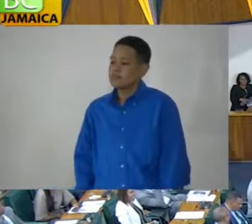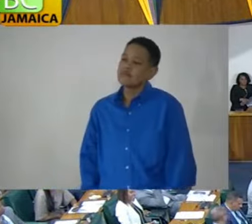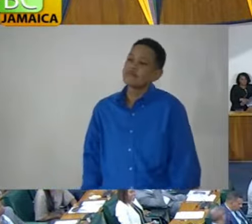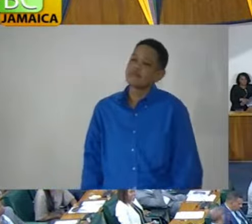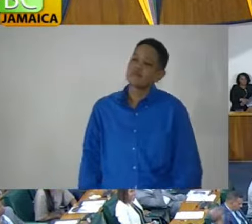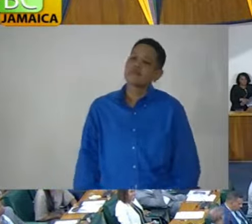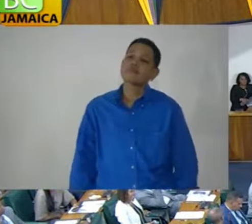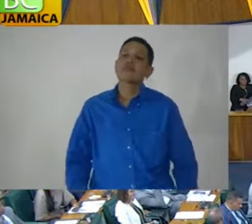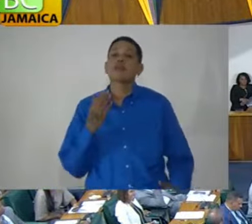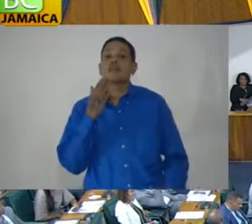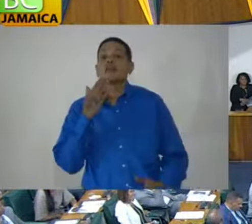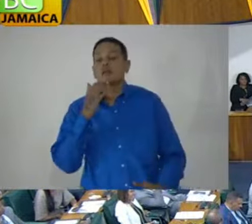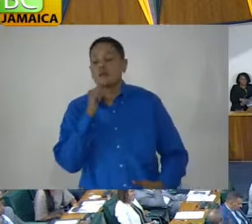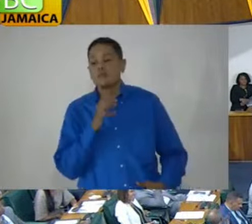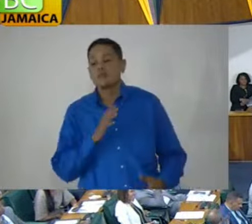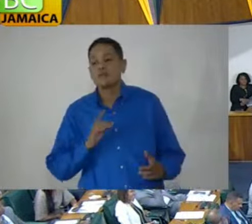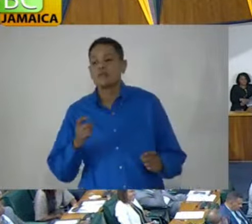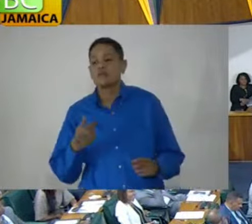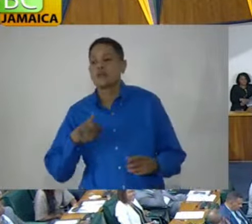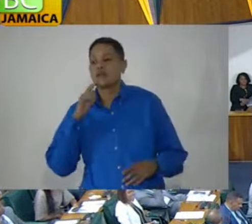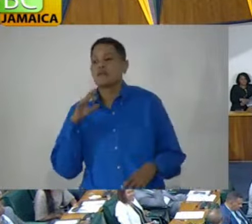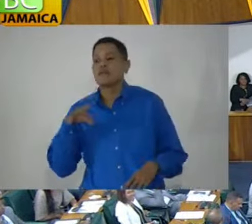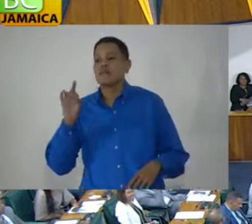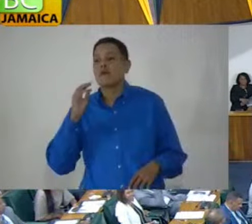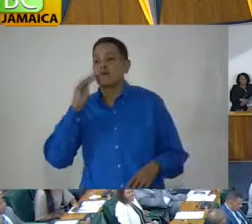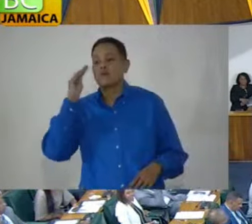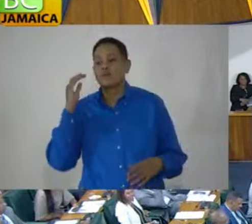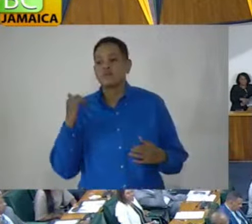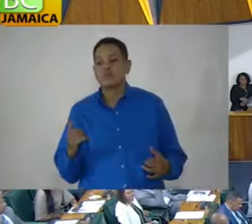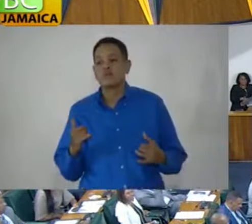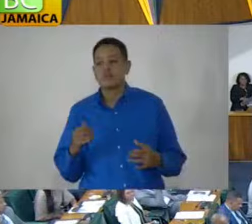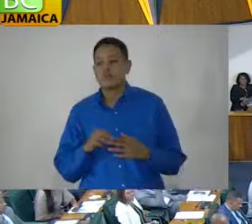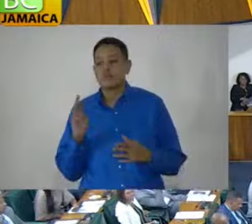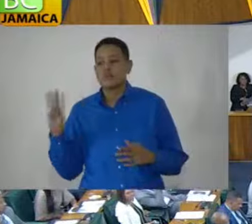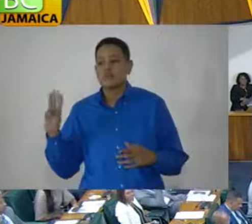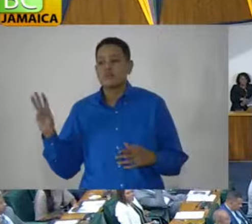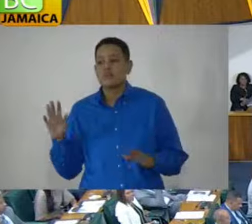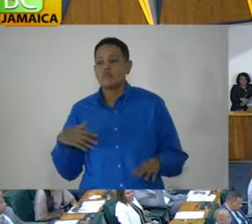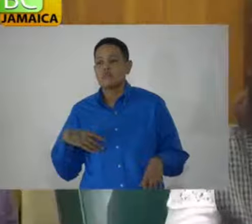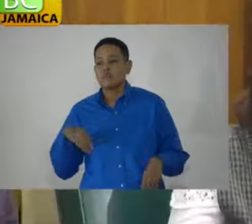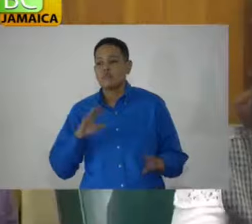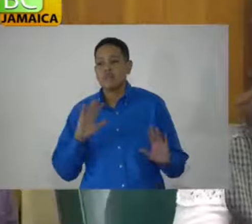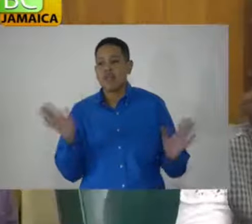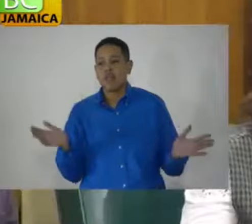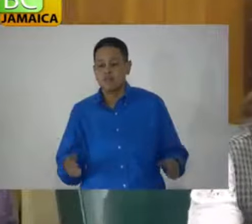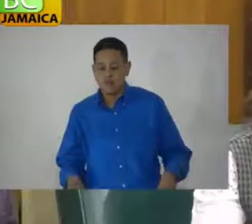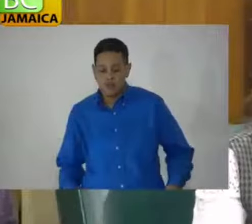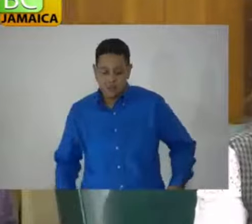Thank you, Madam Speaker. I have found a home now. I will not be moving anymore.